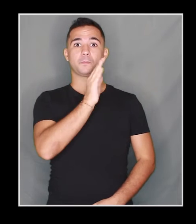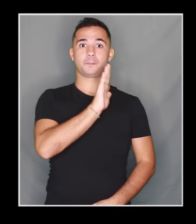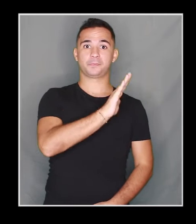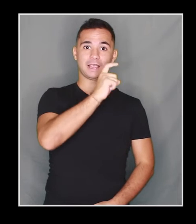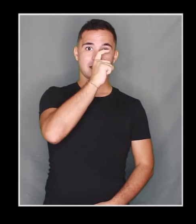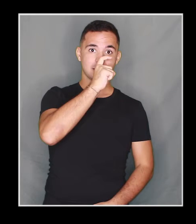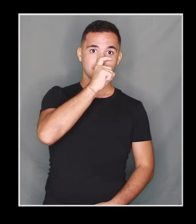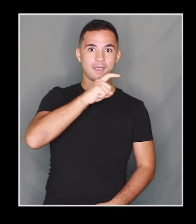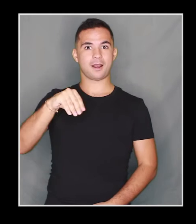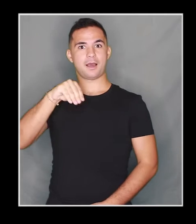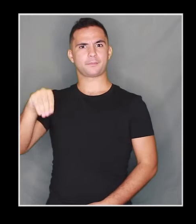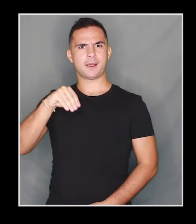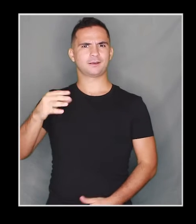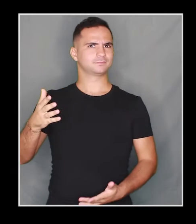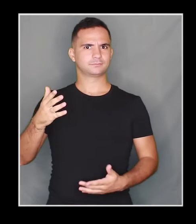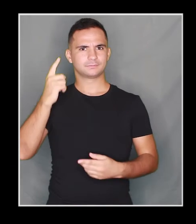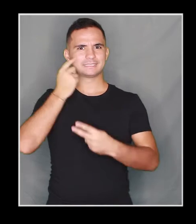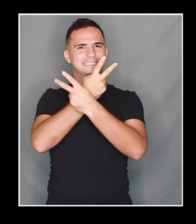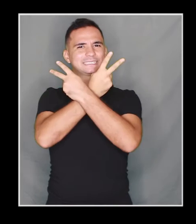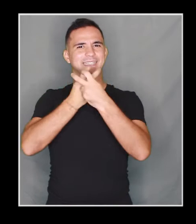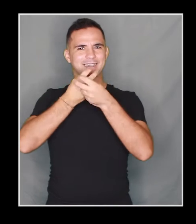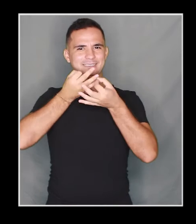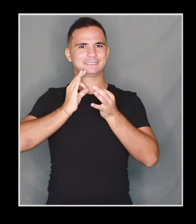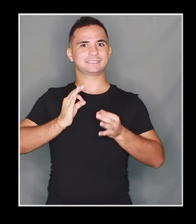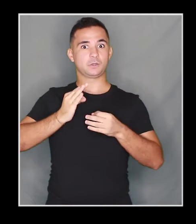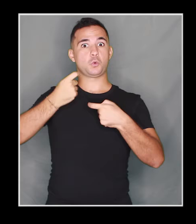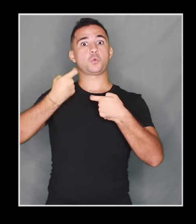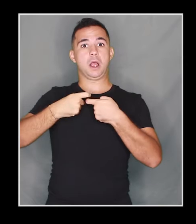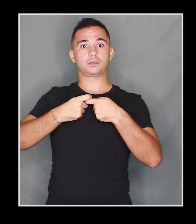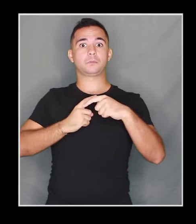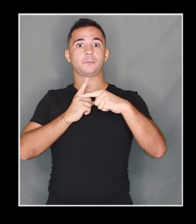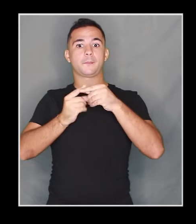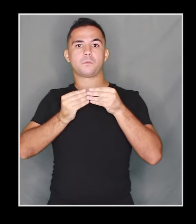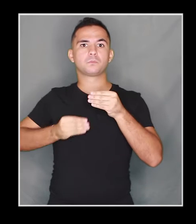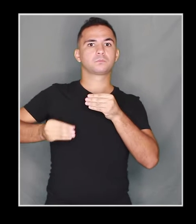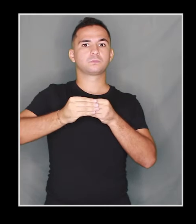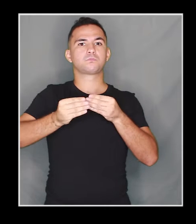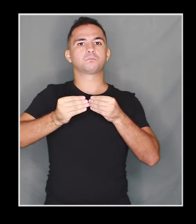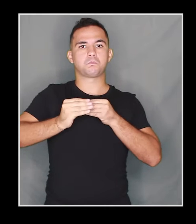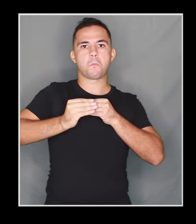while in Catania and Naples the wooden body is upholstered.